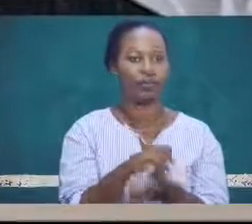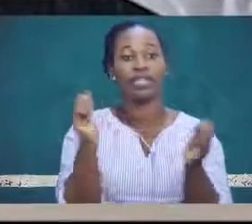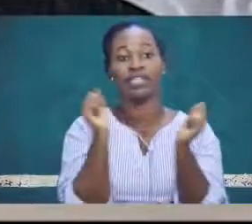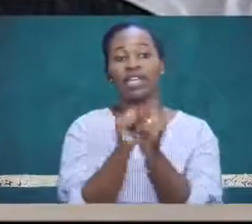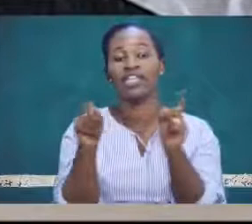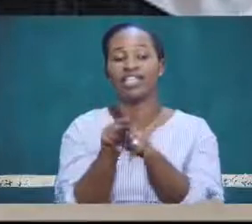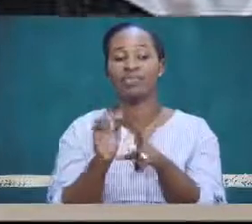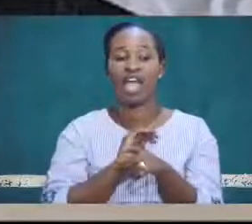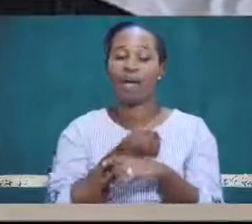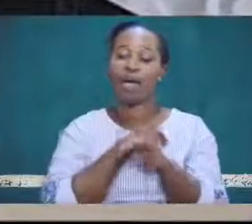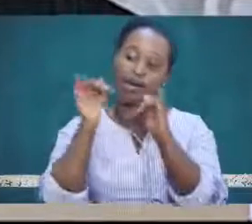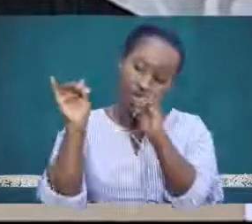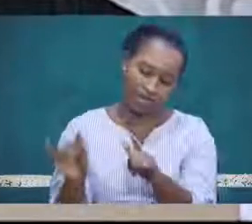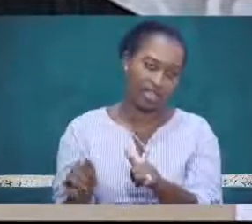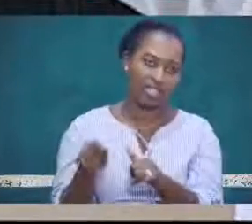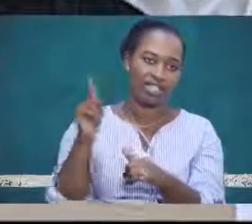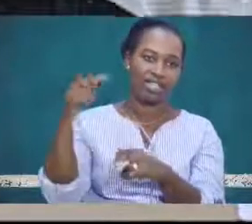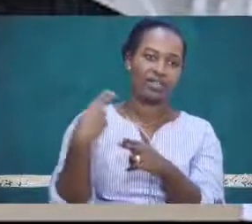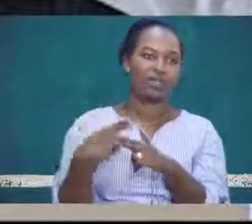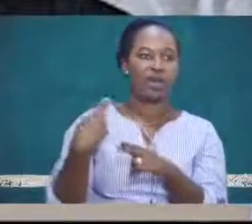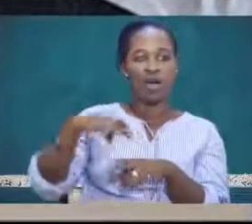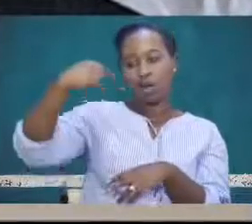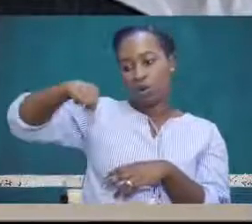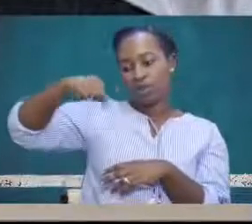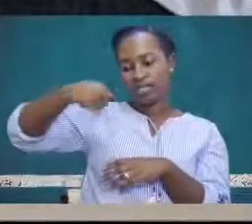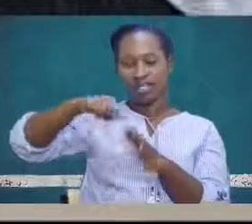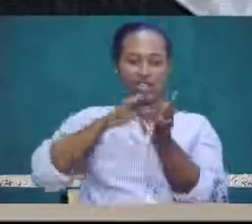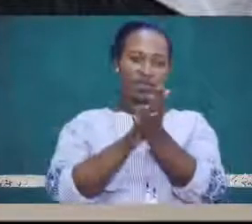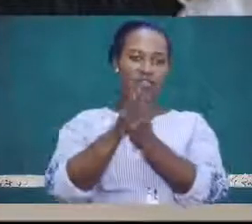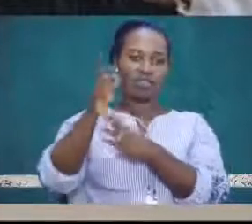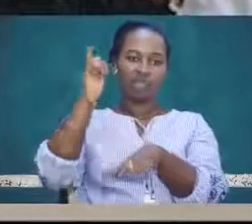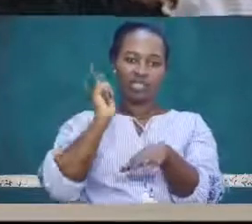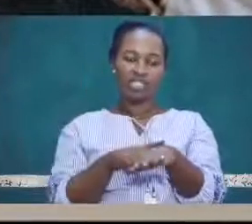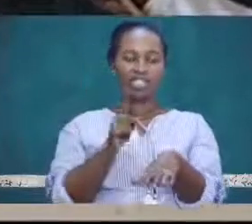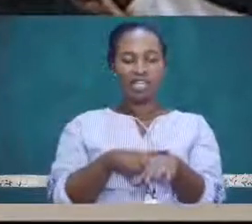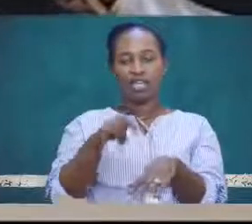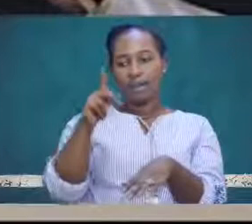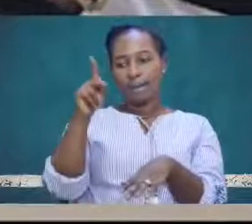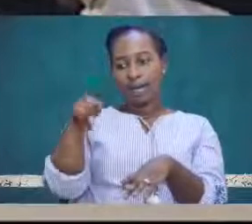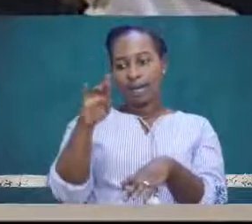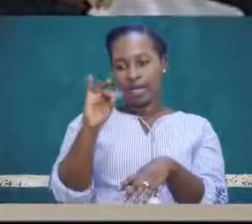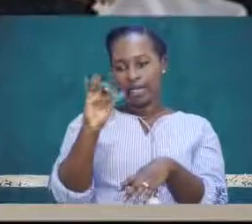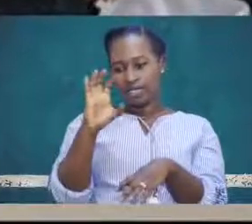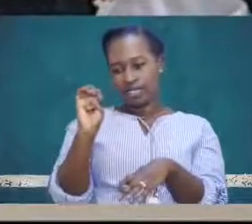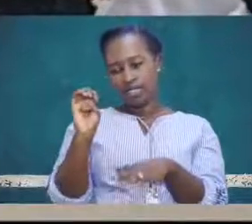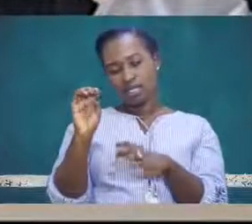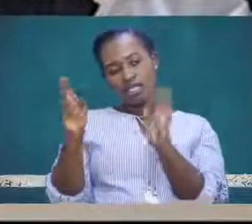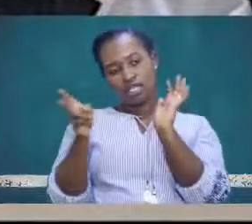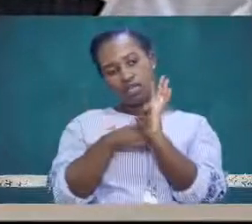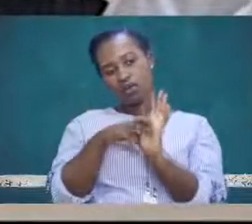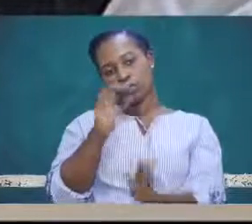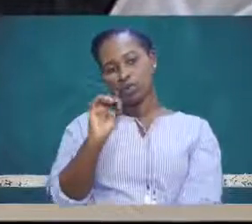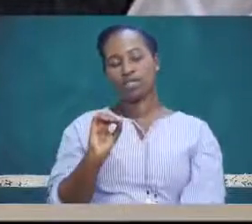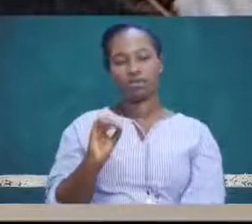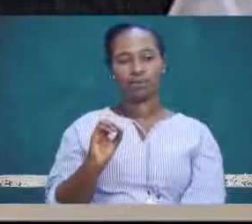like our constant. That would be the quantity consumed when price is 0. When price is